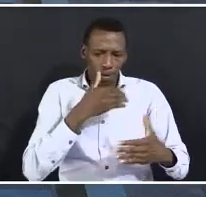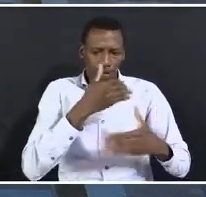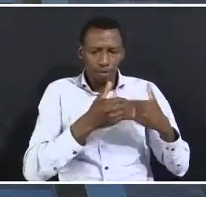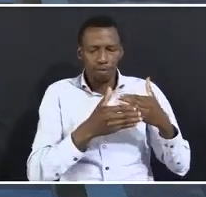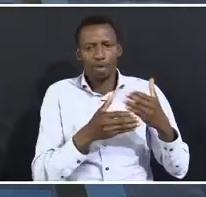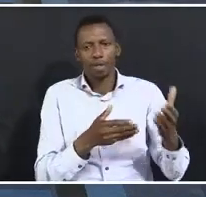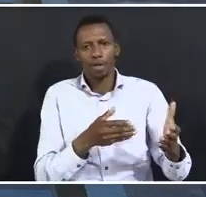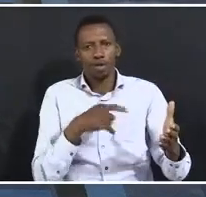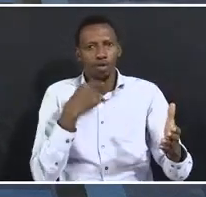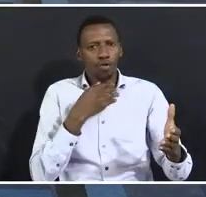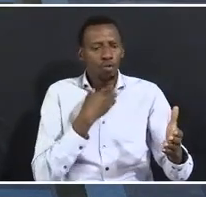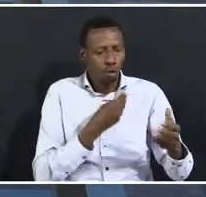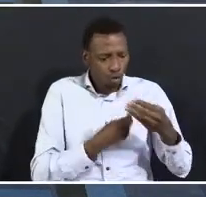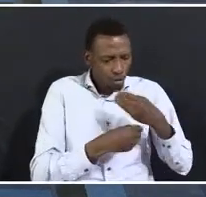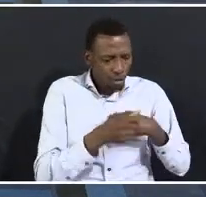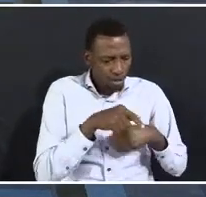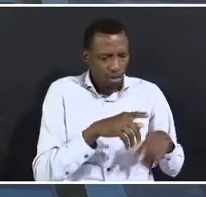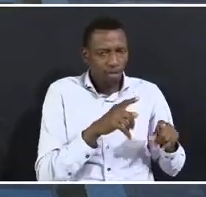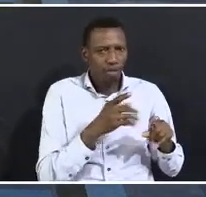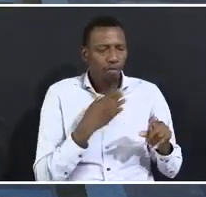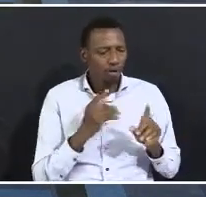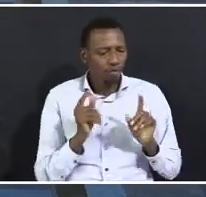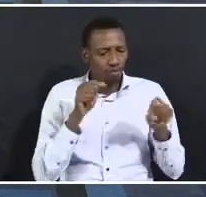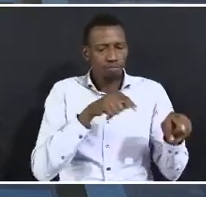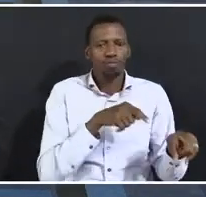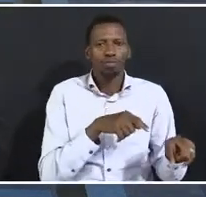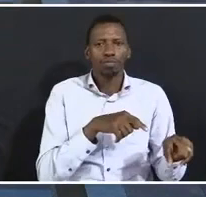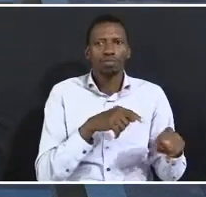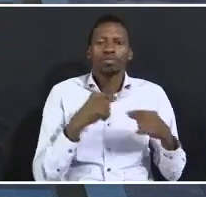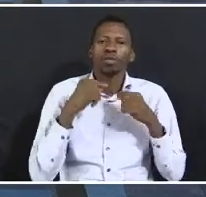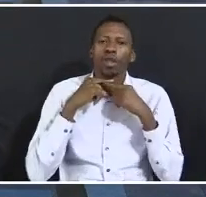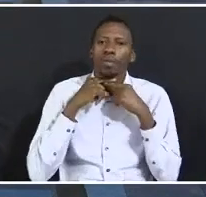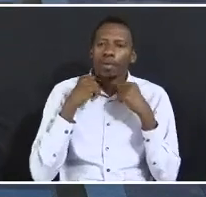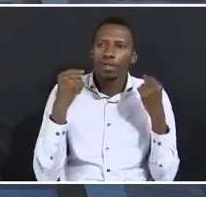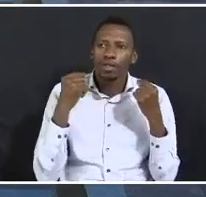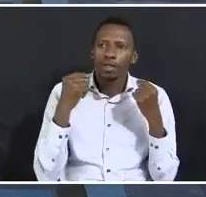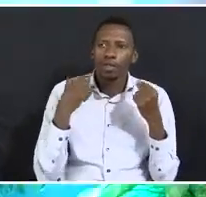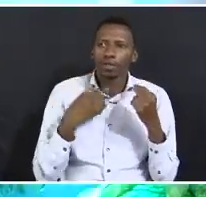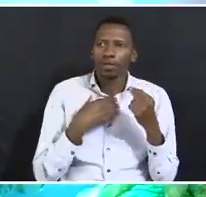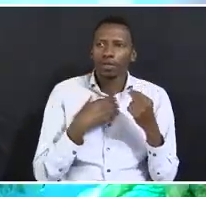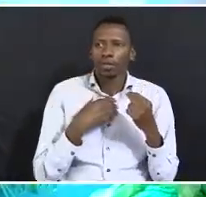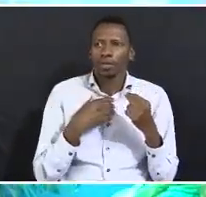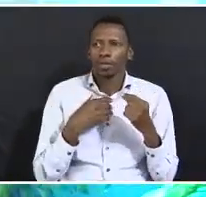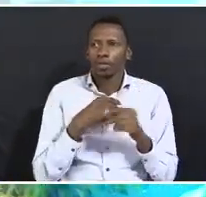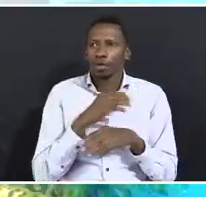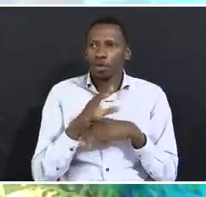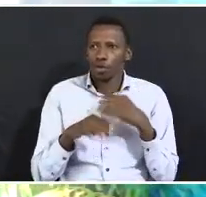Those who wanted to sell themselves wanted to go to Jericho. The priests and Levitical priests,